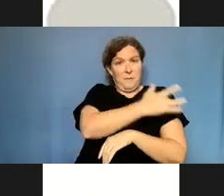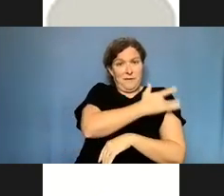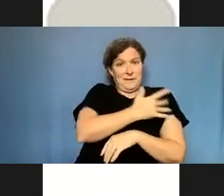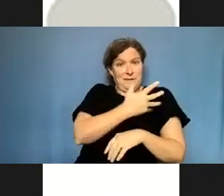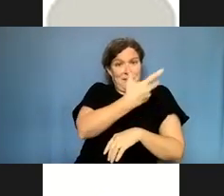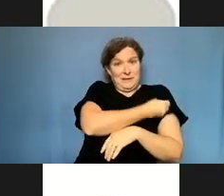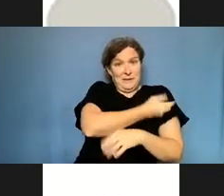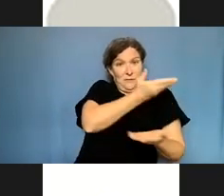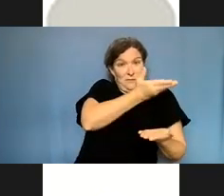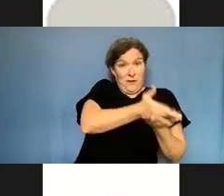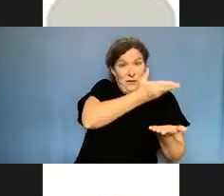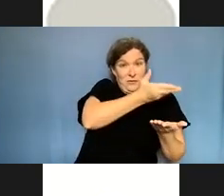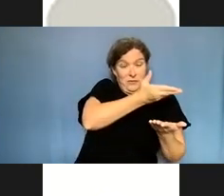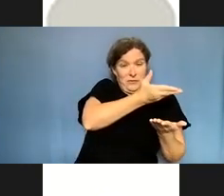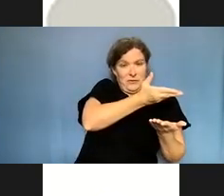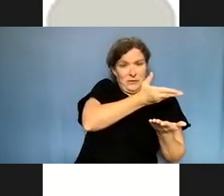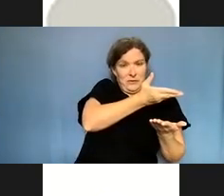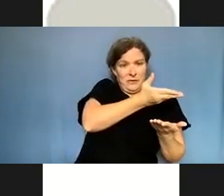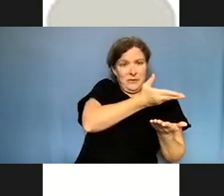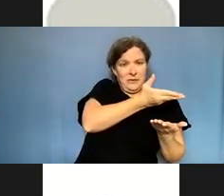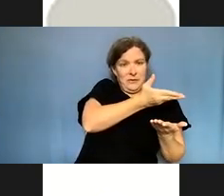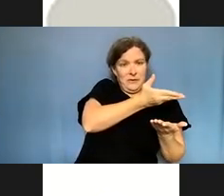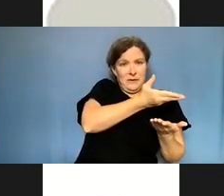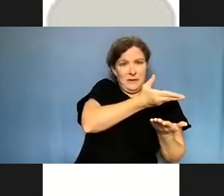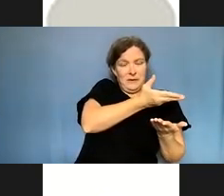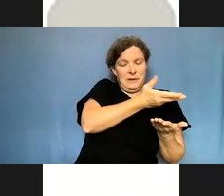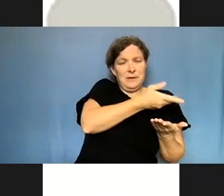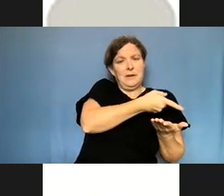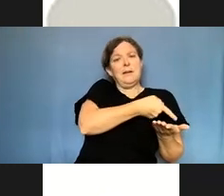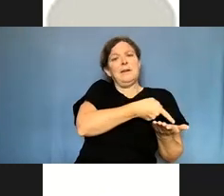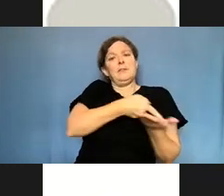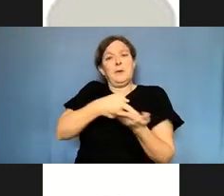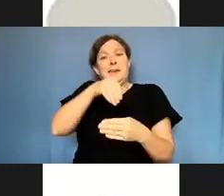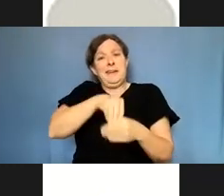vaccination record in Ontario is recorded in Ontario before I